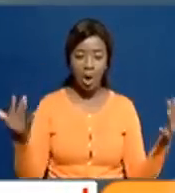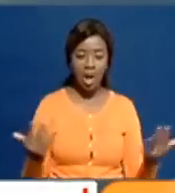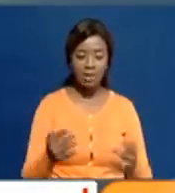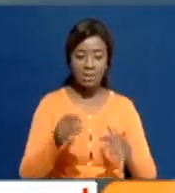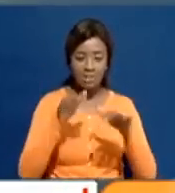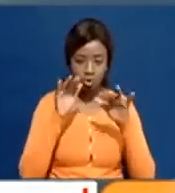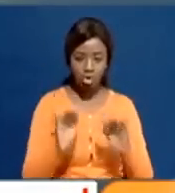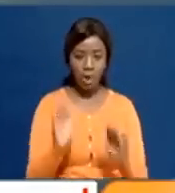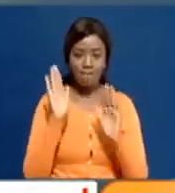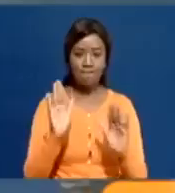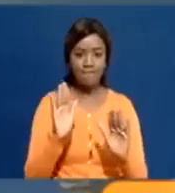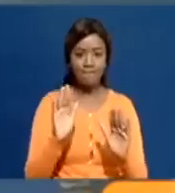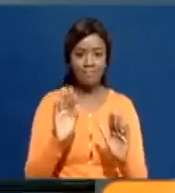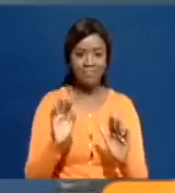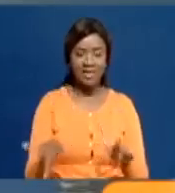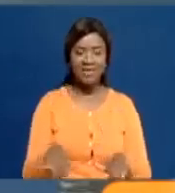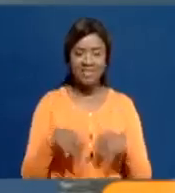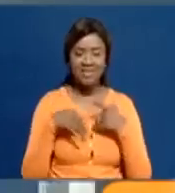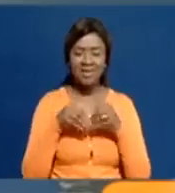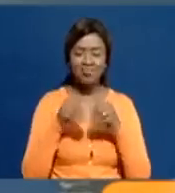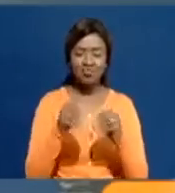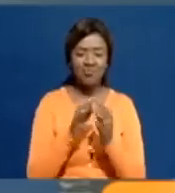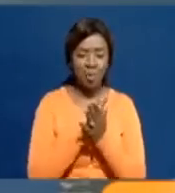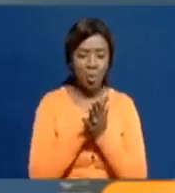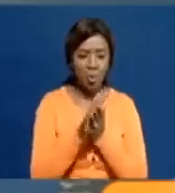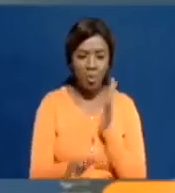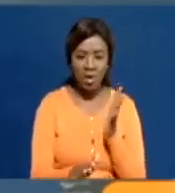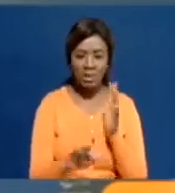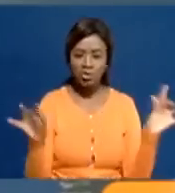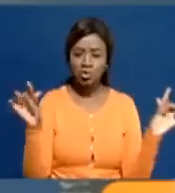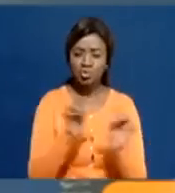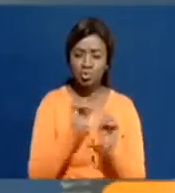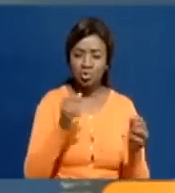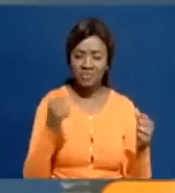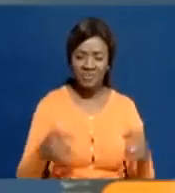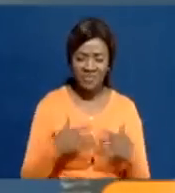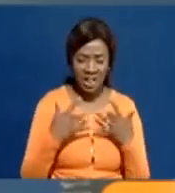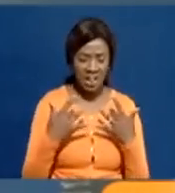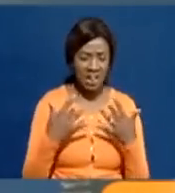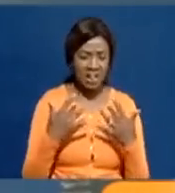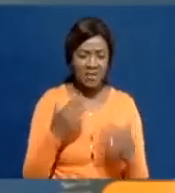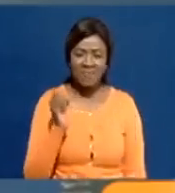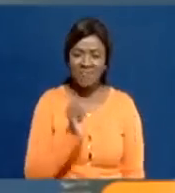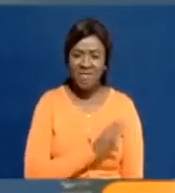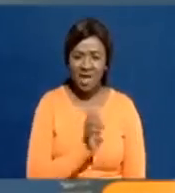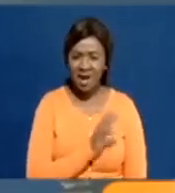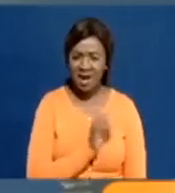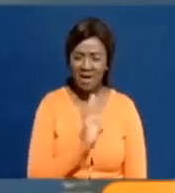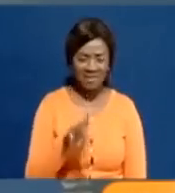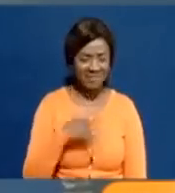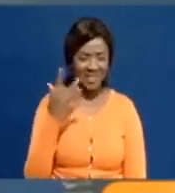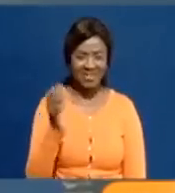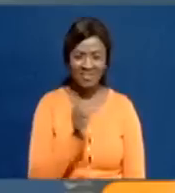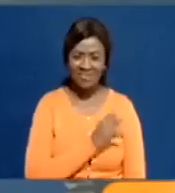out. The devastation comes from fear. One of the main reasons that drives,